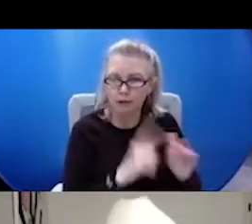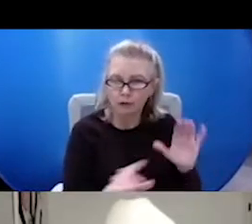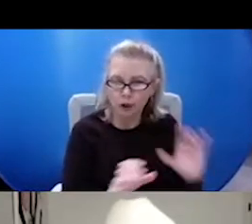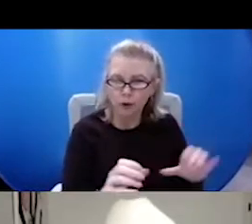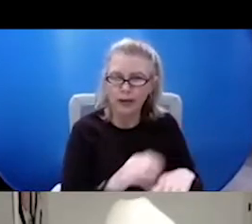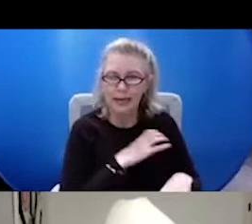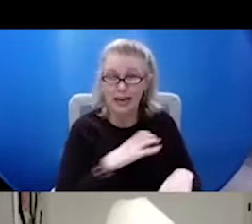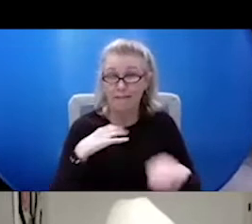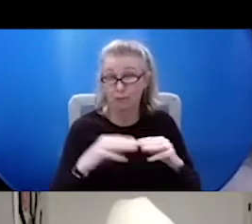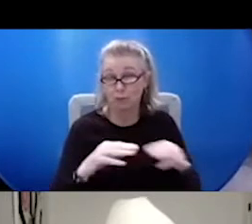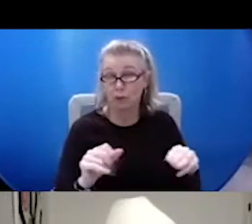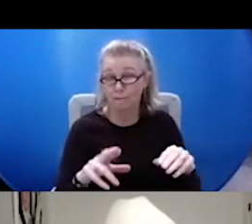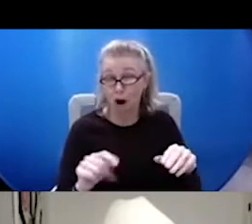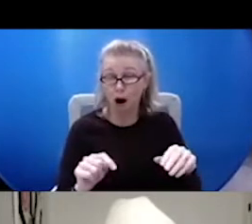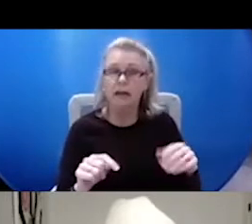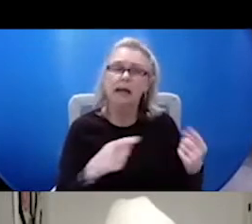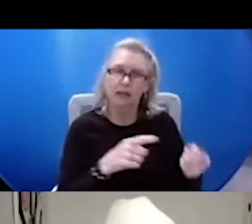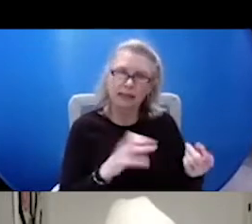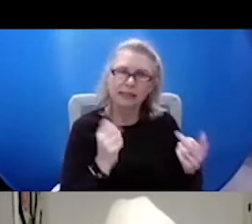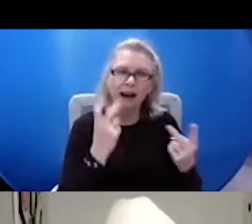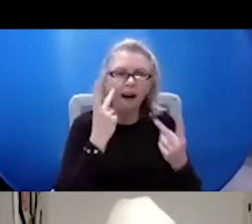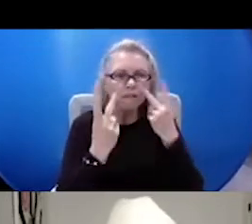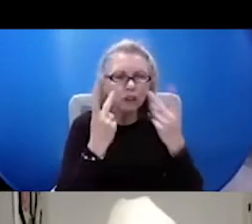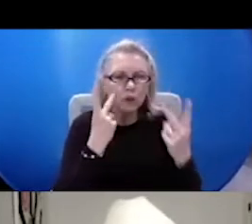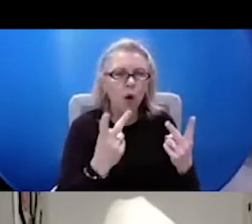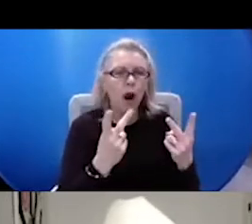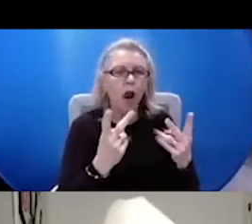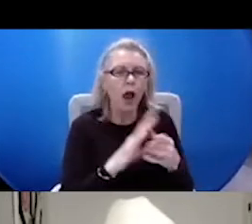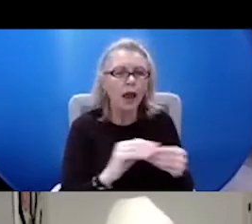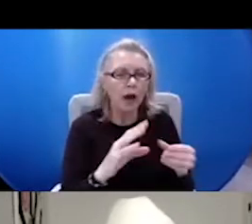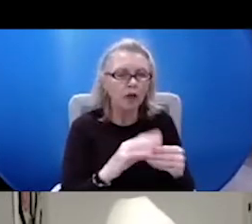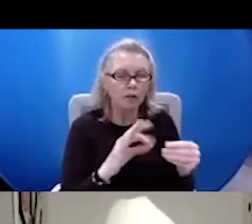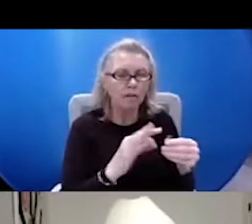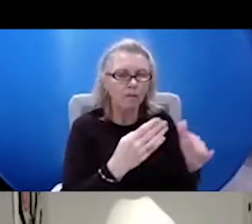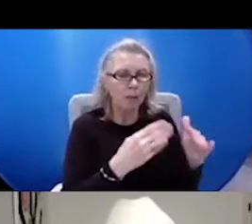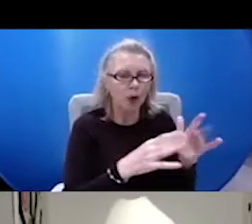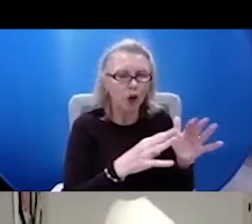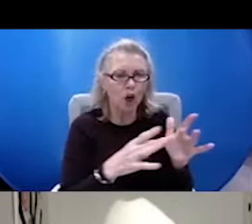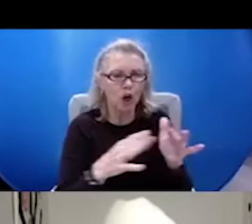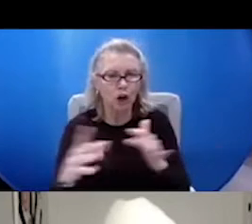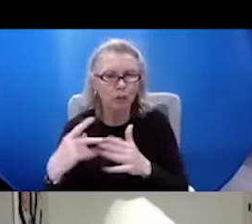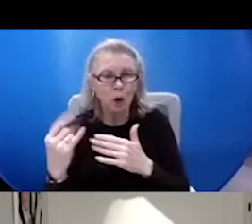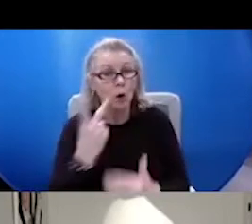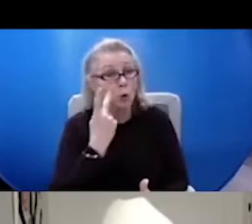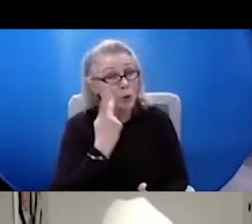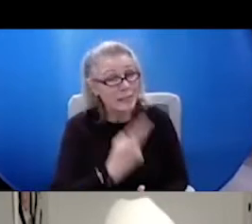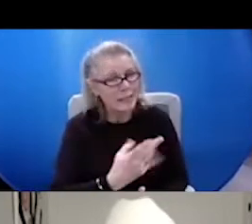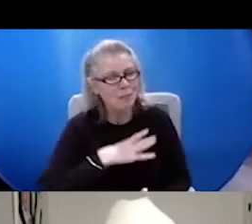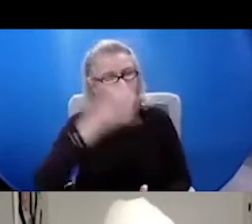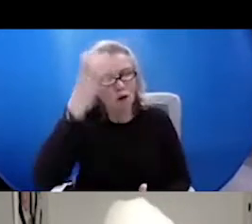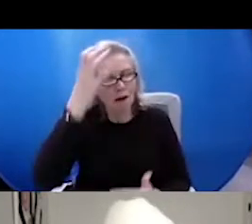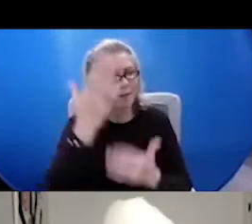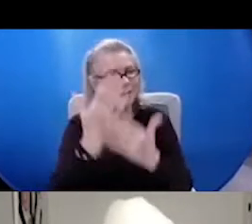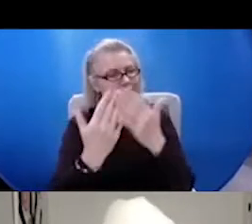visual narrative of the birth of this project. And so you see my grandfather's hands, you see my